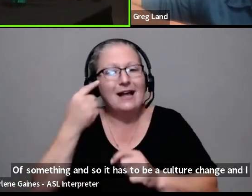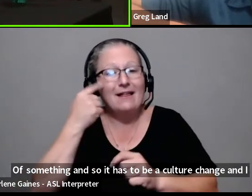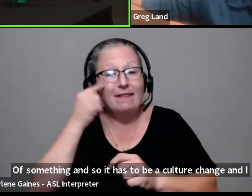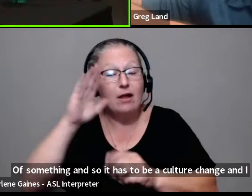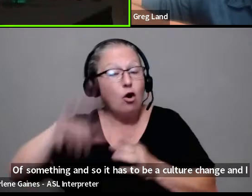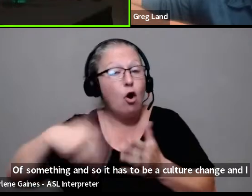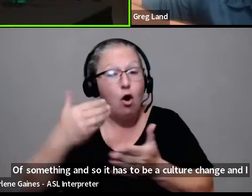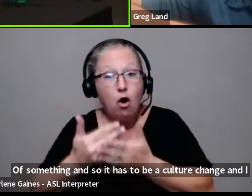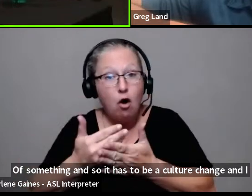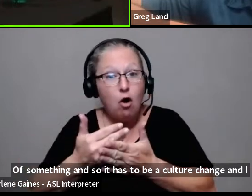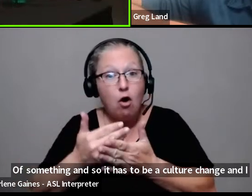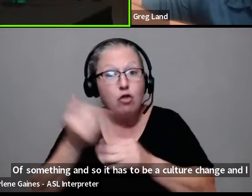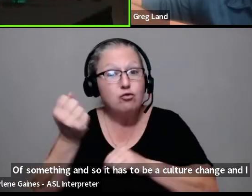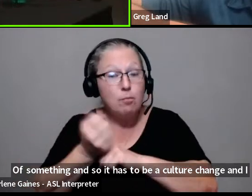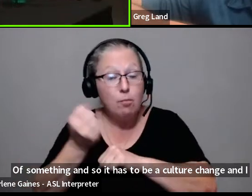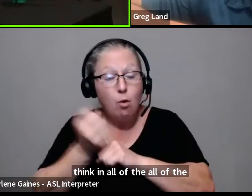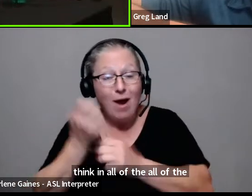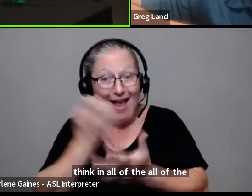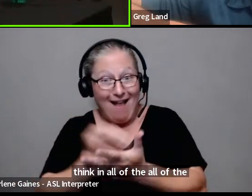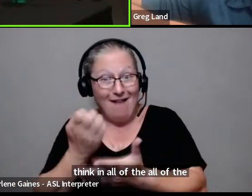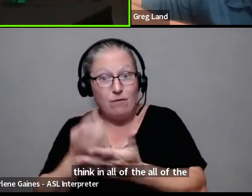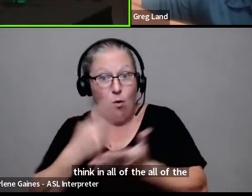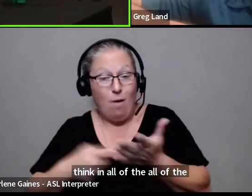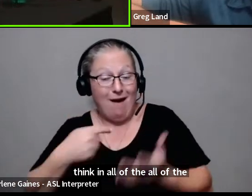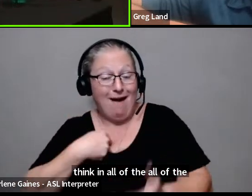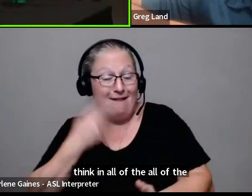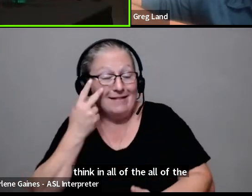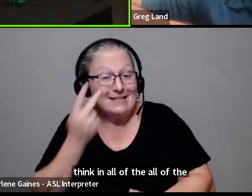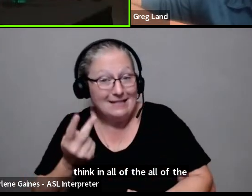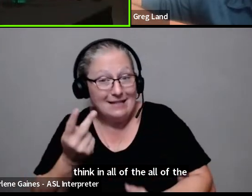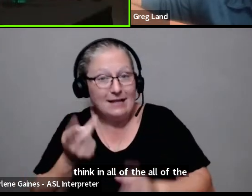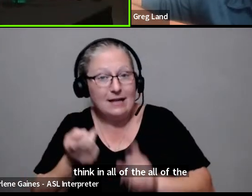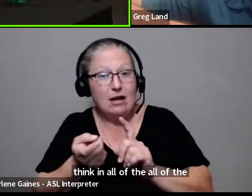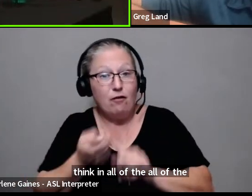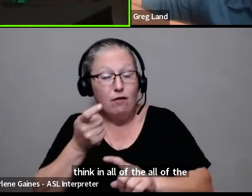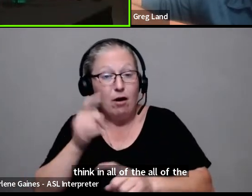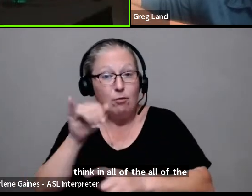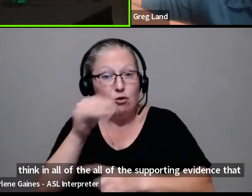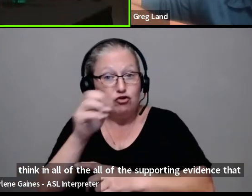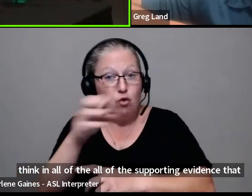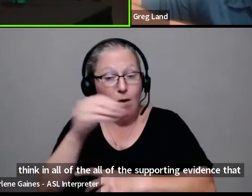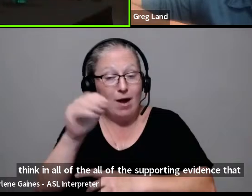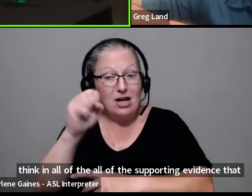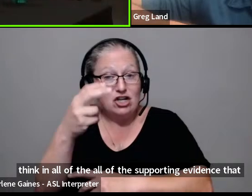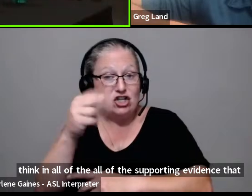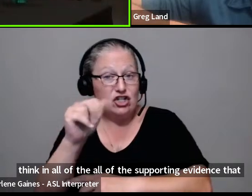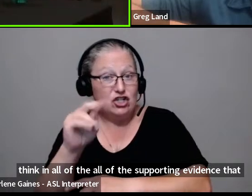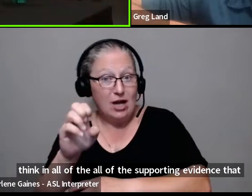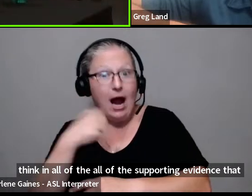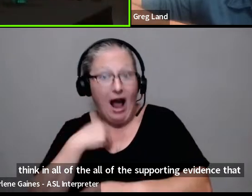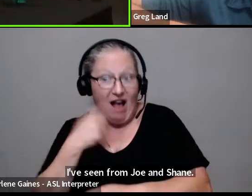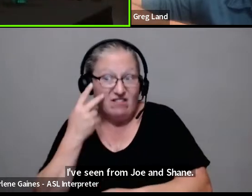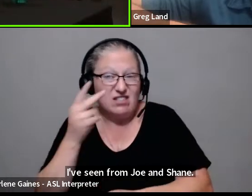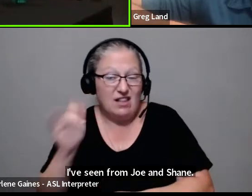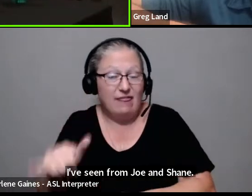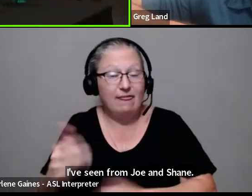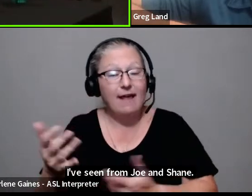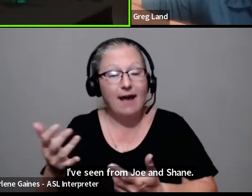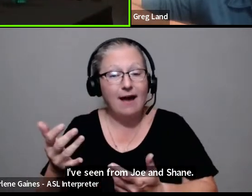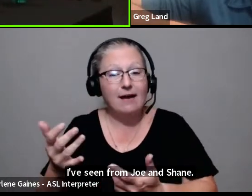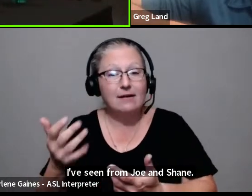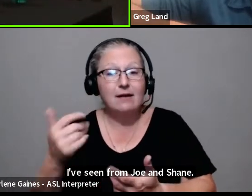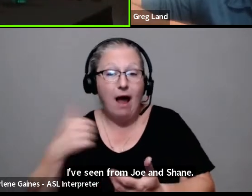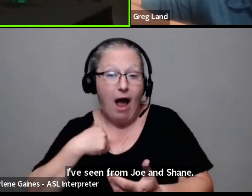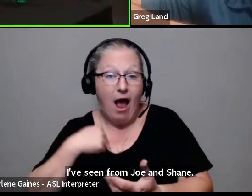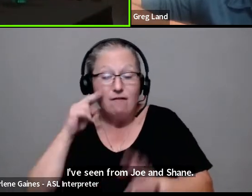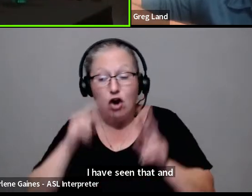of the supporting evidence that I've seen from Joe and Shane, I have seen that. And